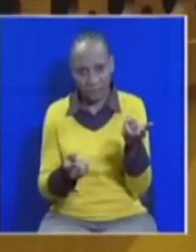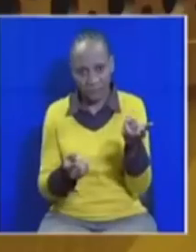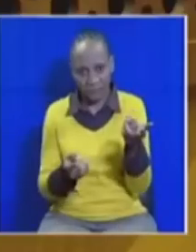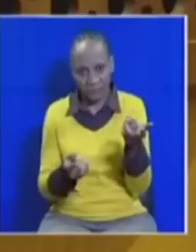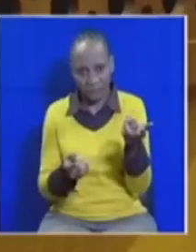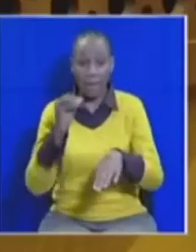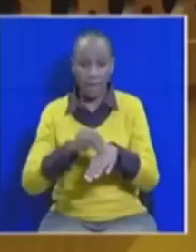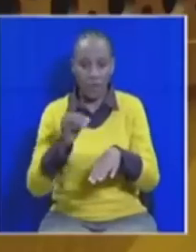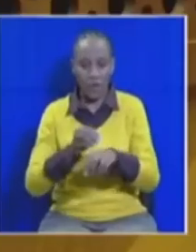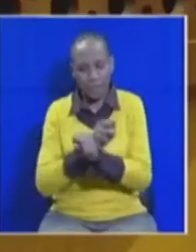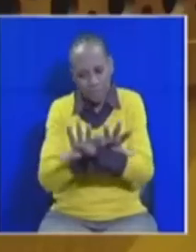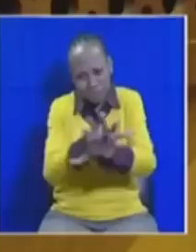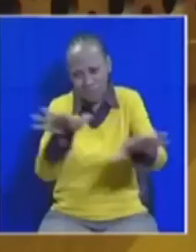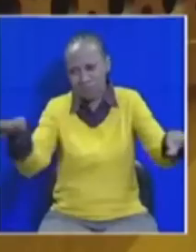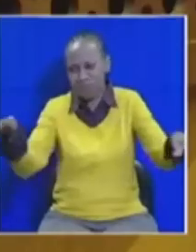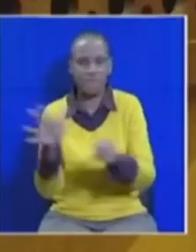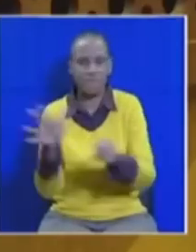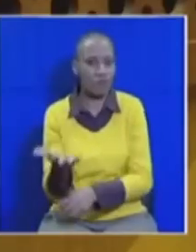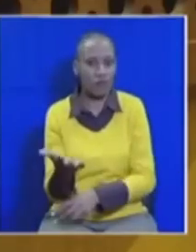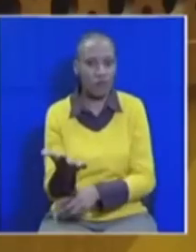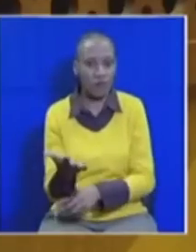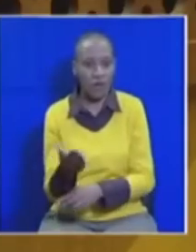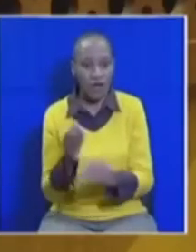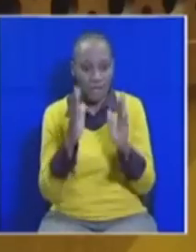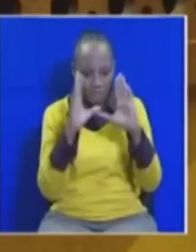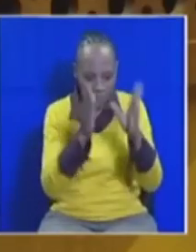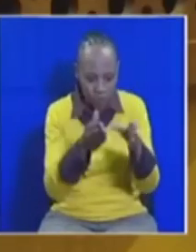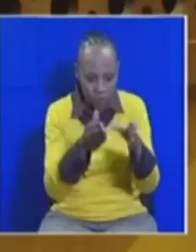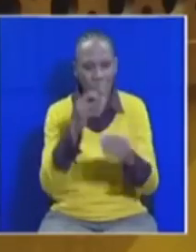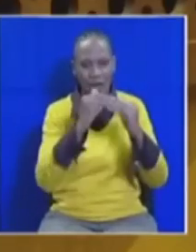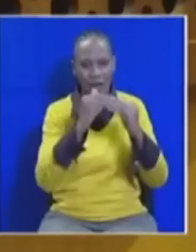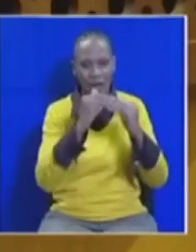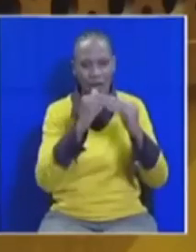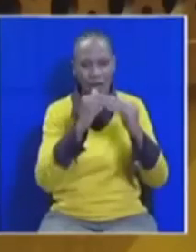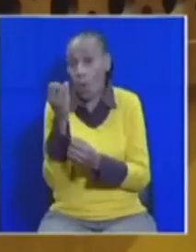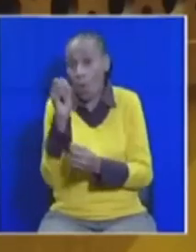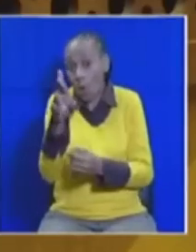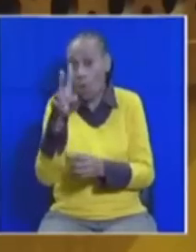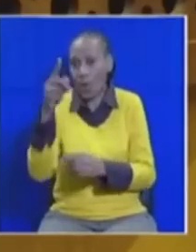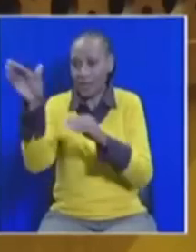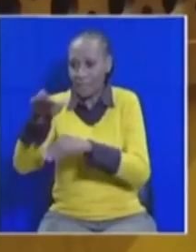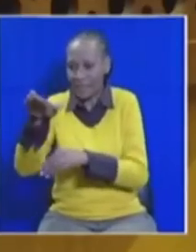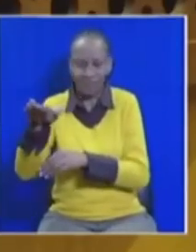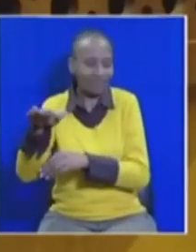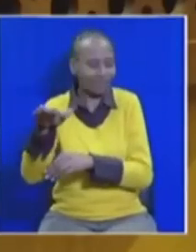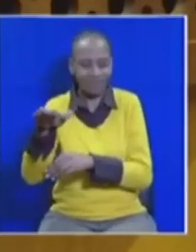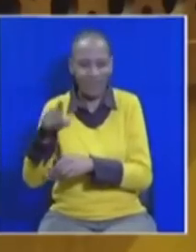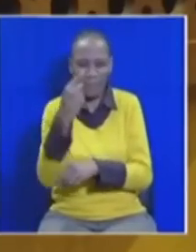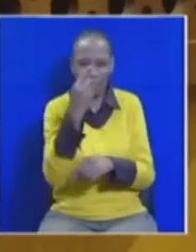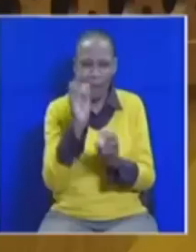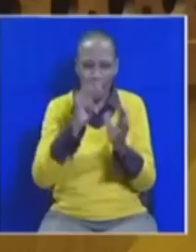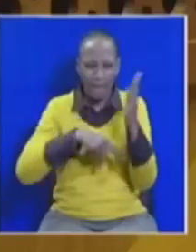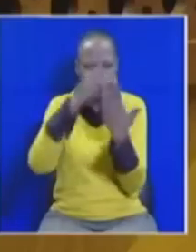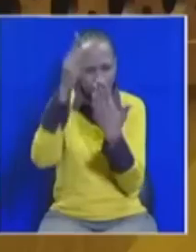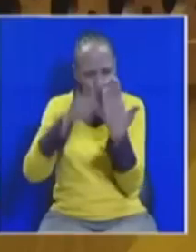is across the board. It is not confined to any level or any area of this country. Almost every project